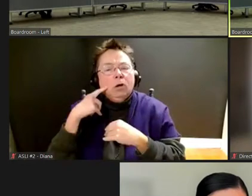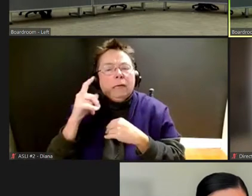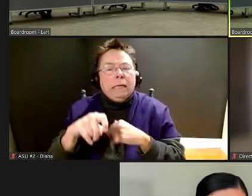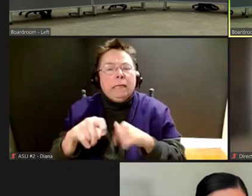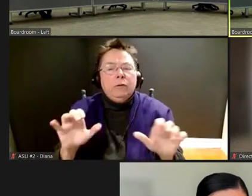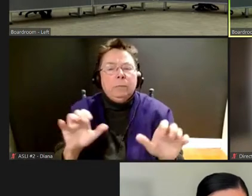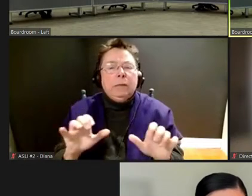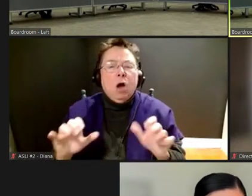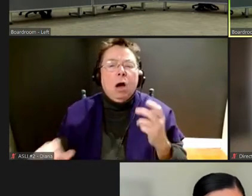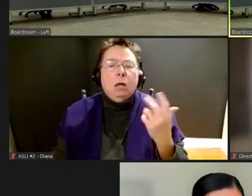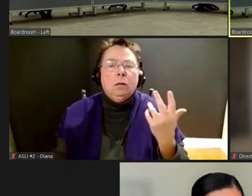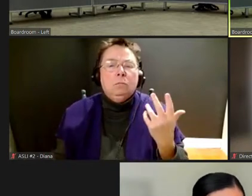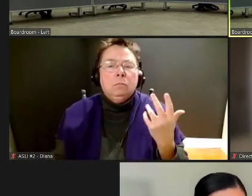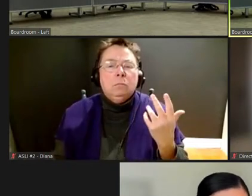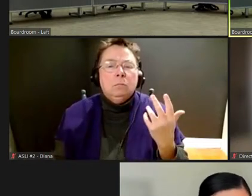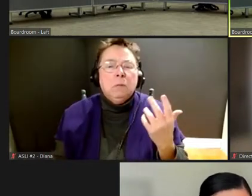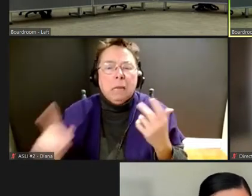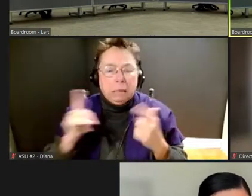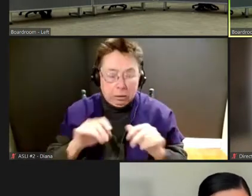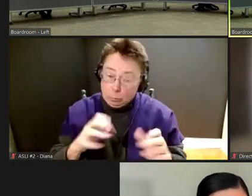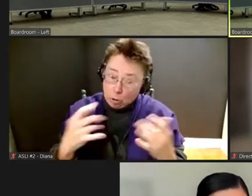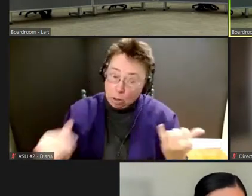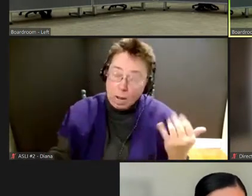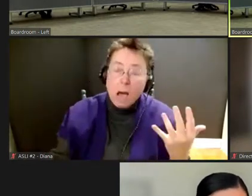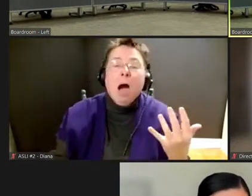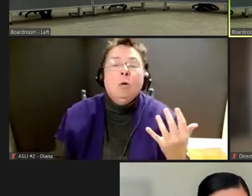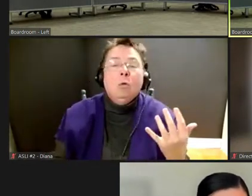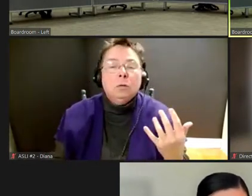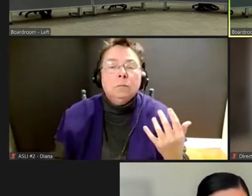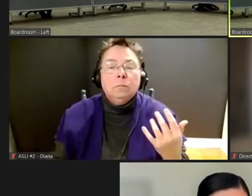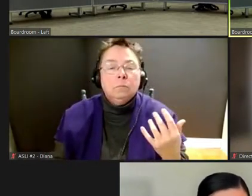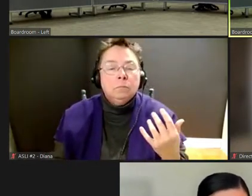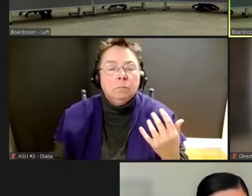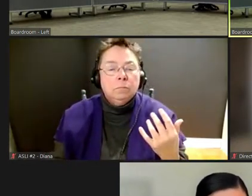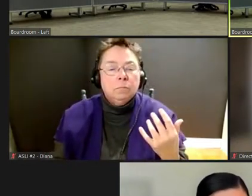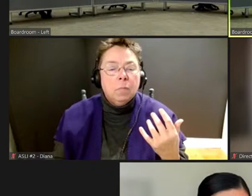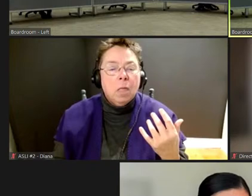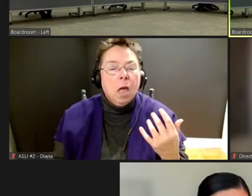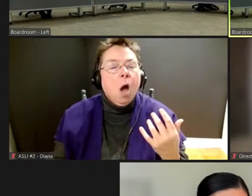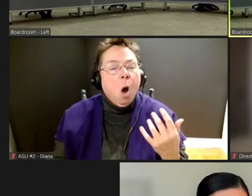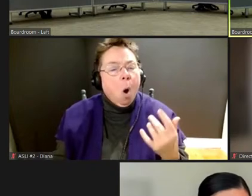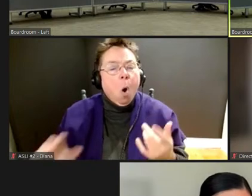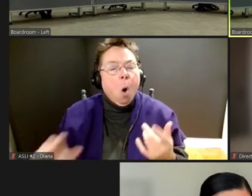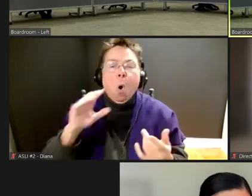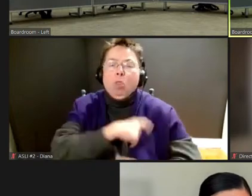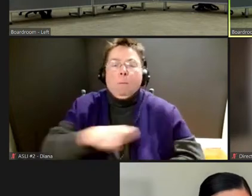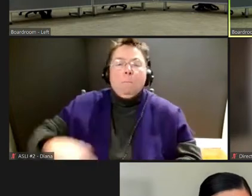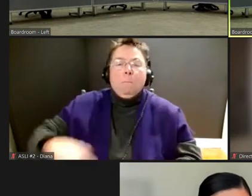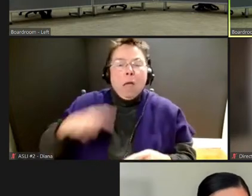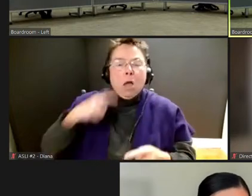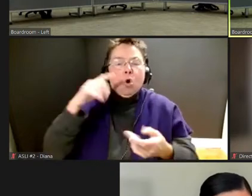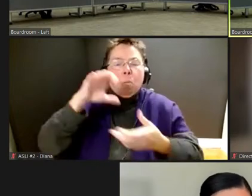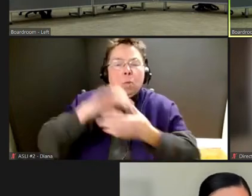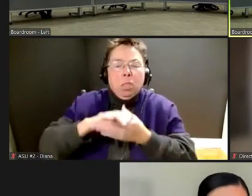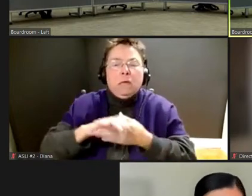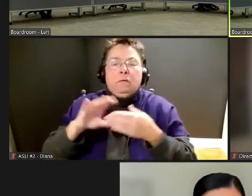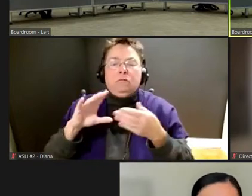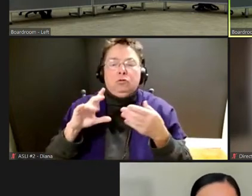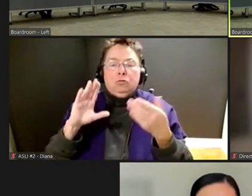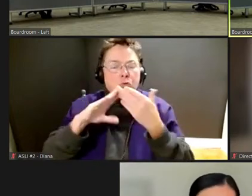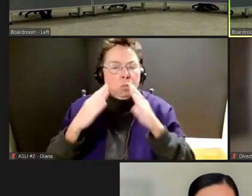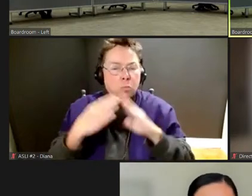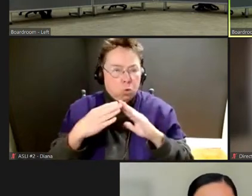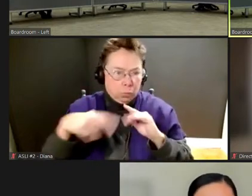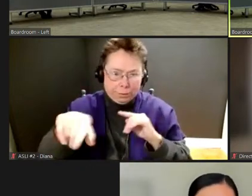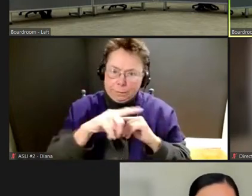done and needs to be done now. The mayor believes very strongly in this project. The community, which has been